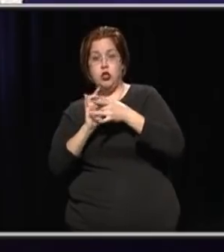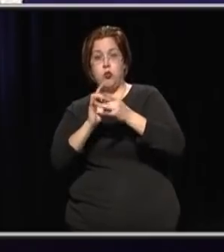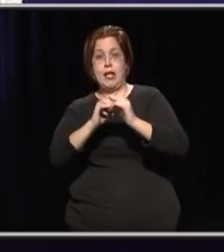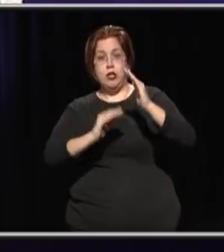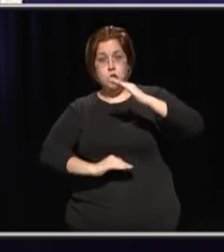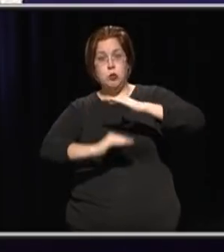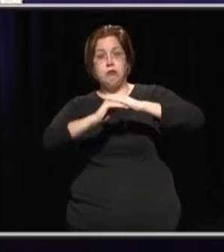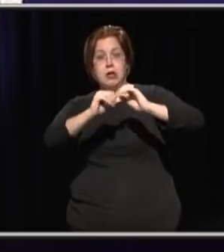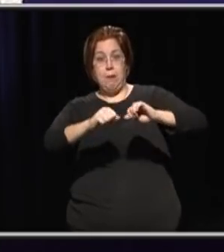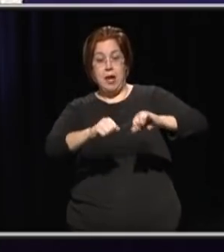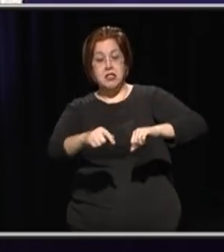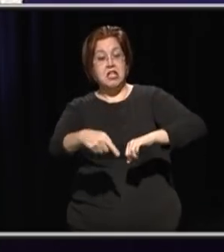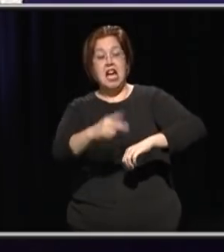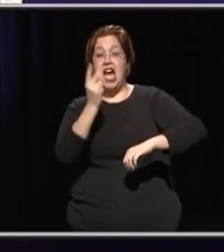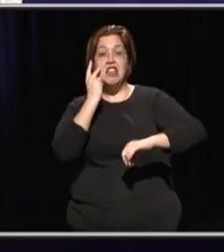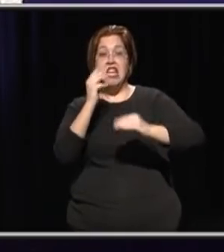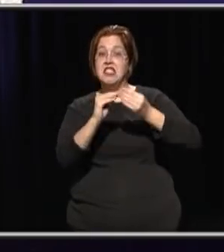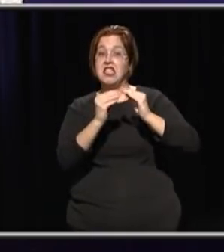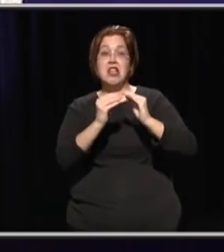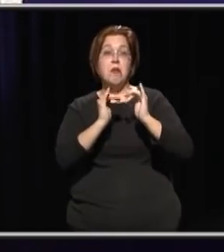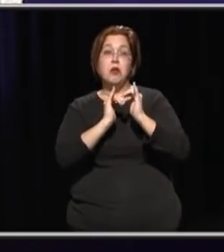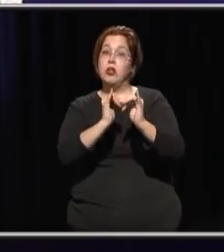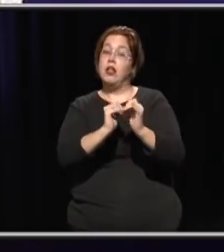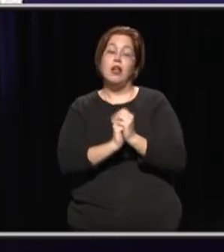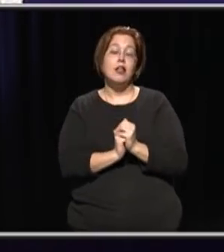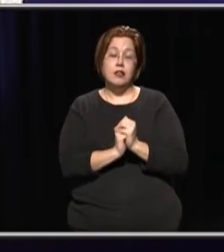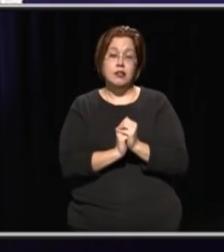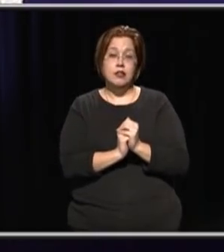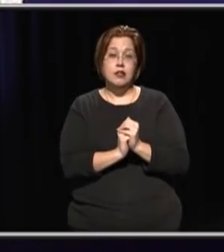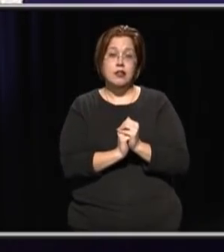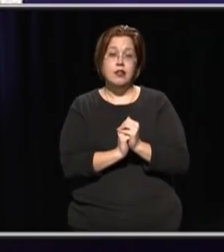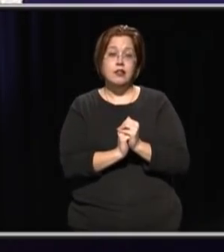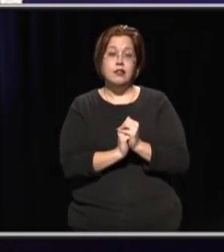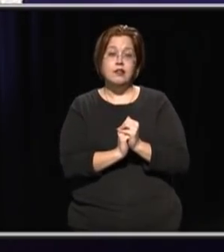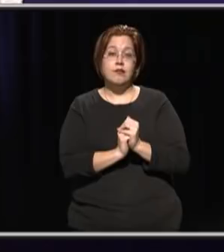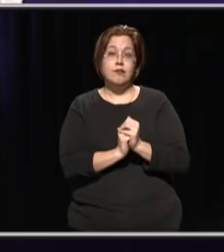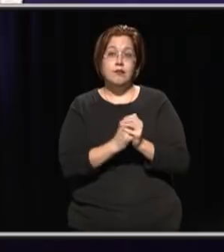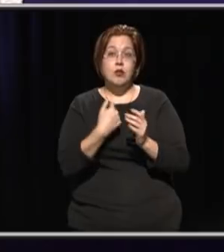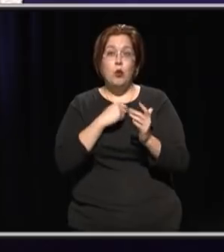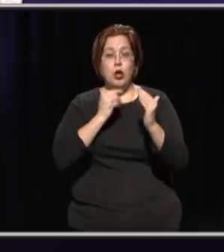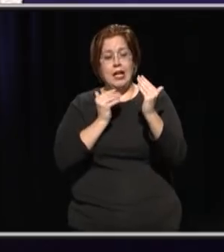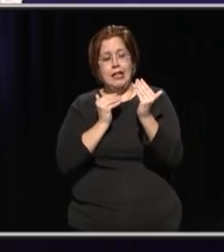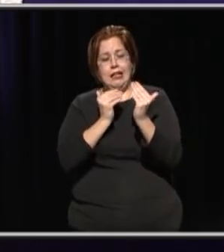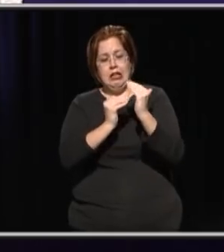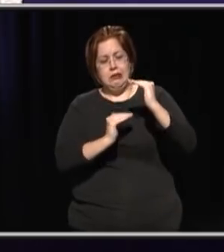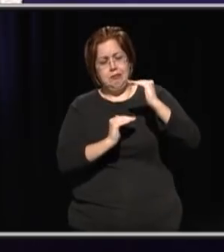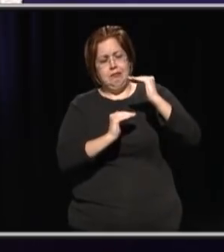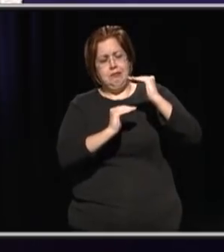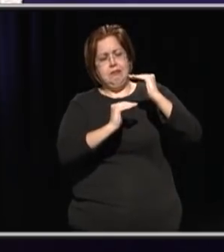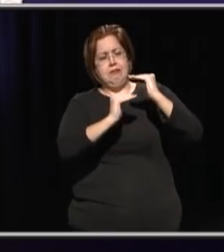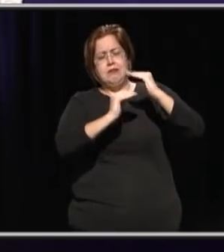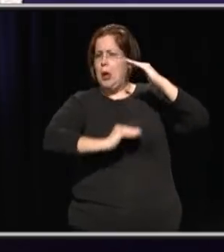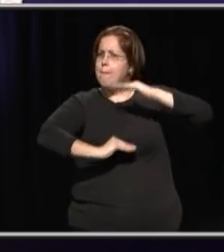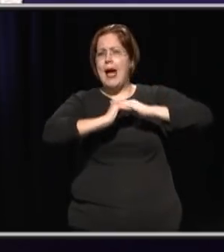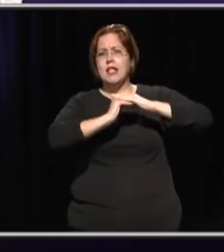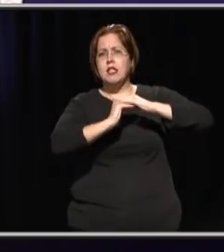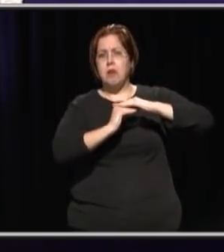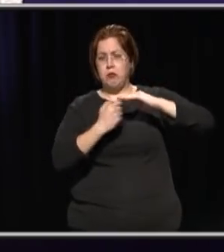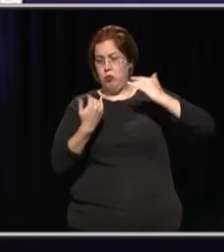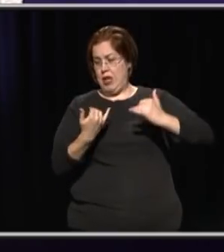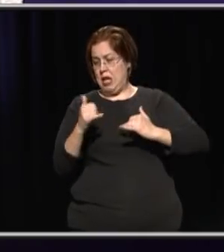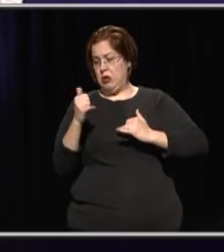capacity issues, and they see the data just as we do, which is that, you know, we're getting close to at max capacity. We're at